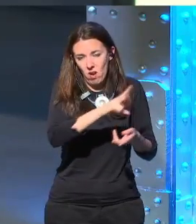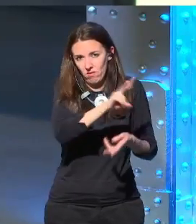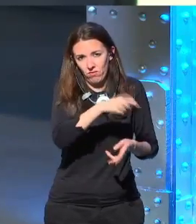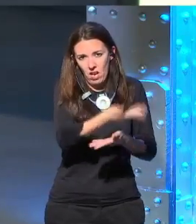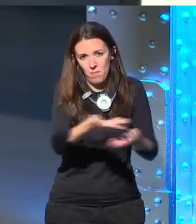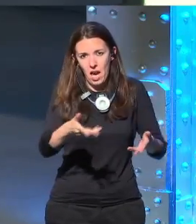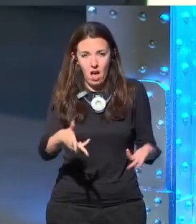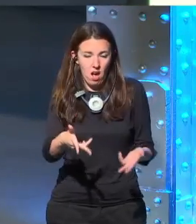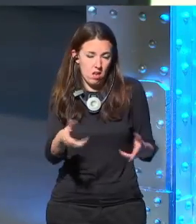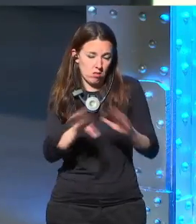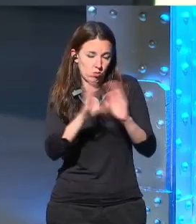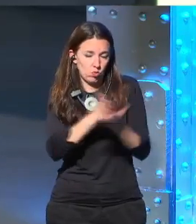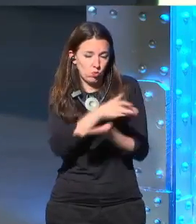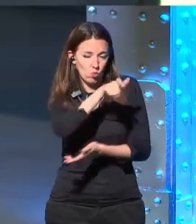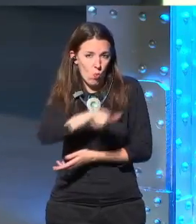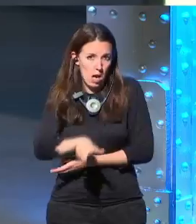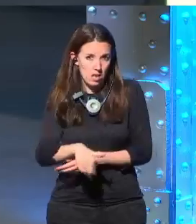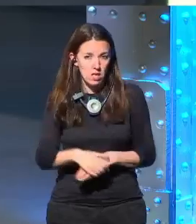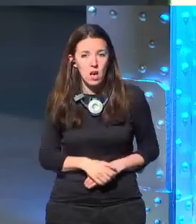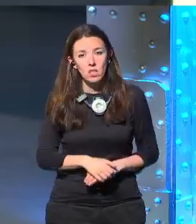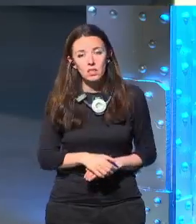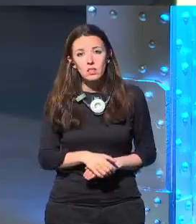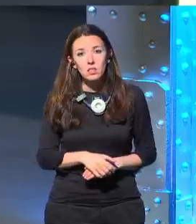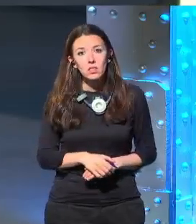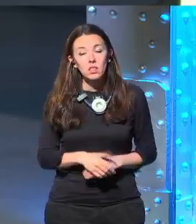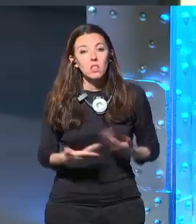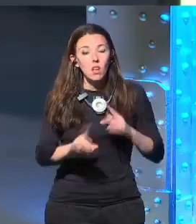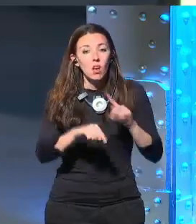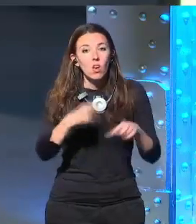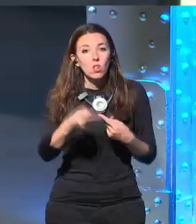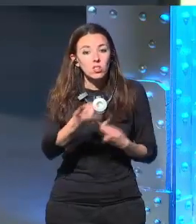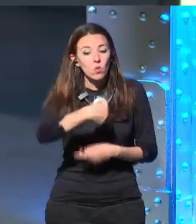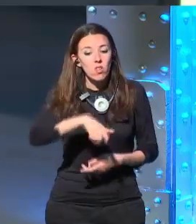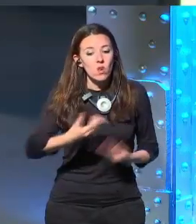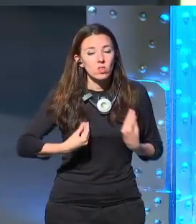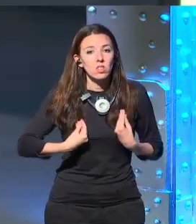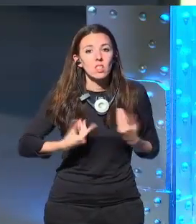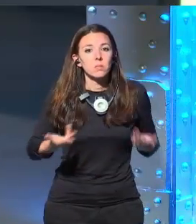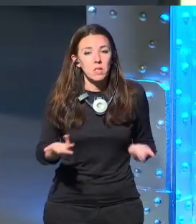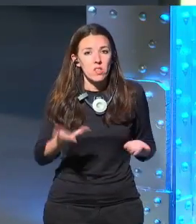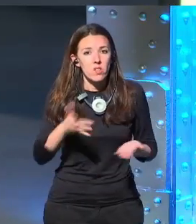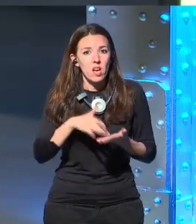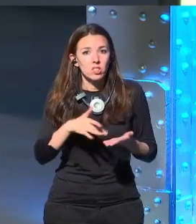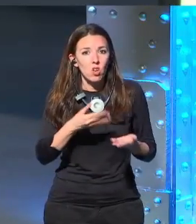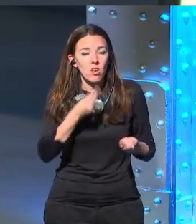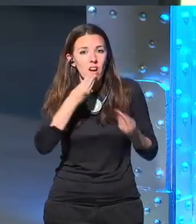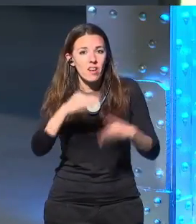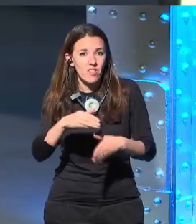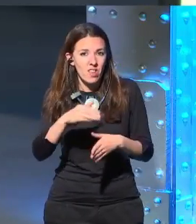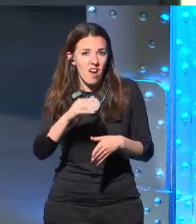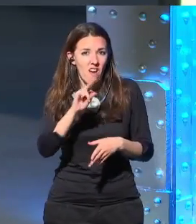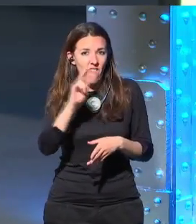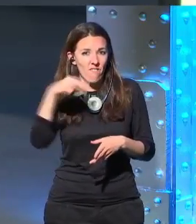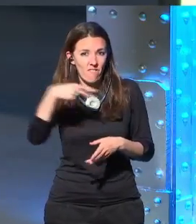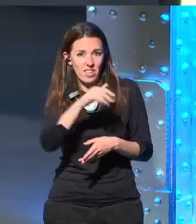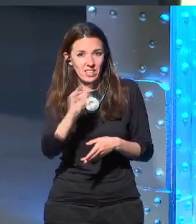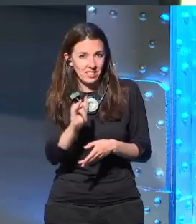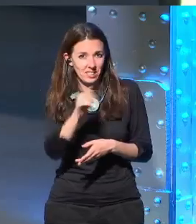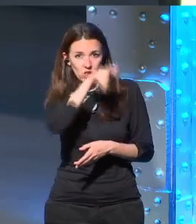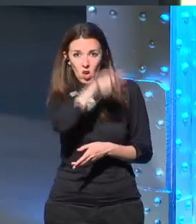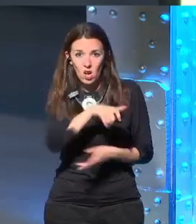humanity. Now, you might ask yourself, for example, what effect or impact in our lives has Leonardo Da Vinci